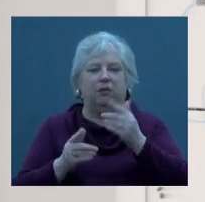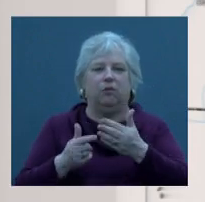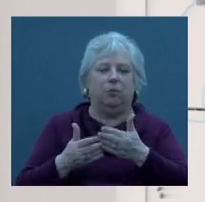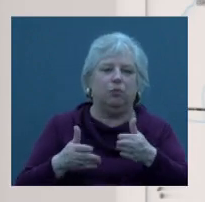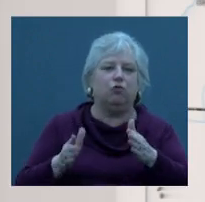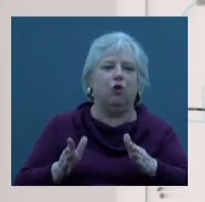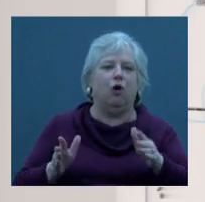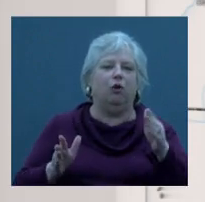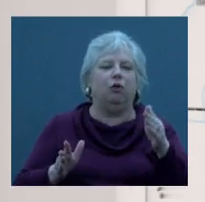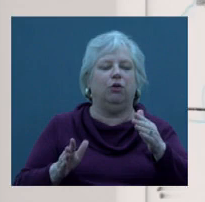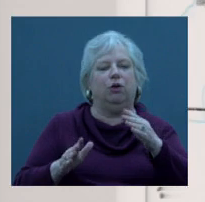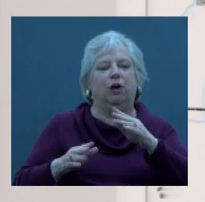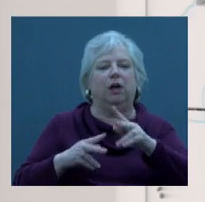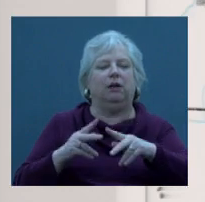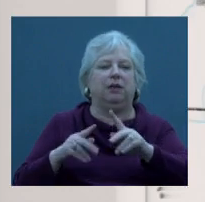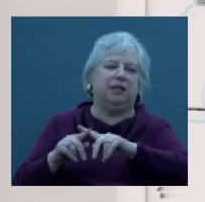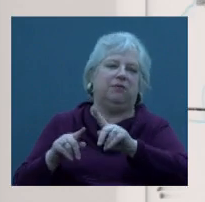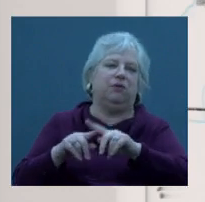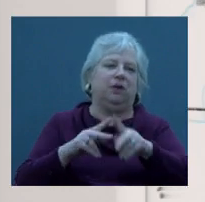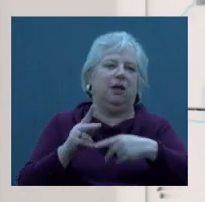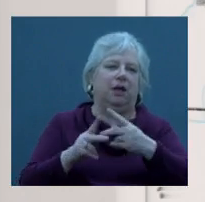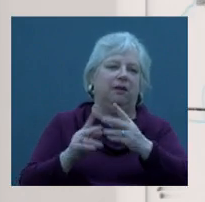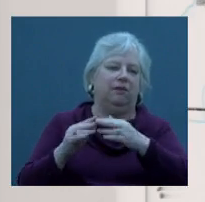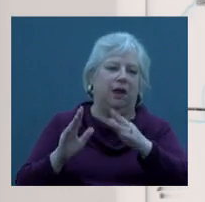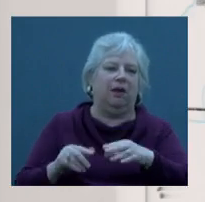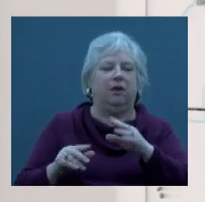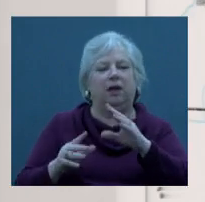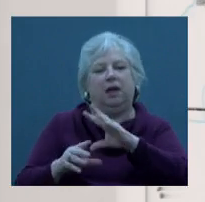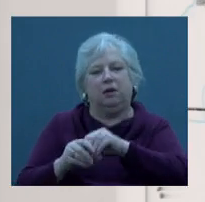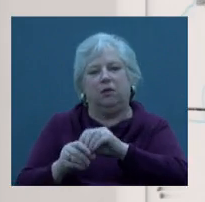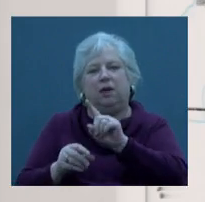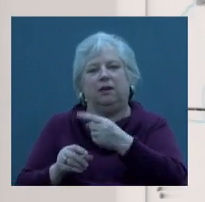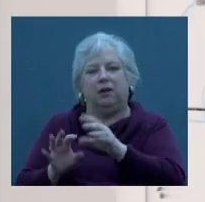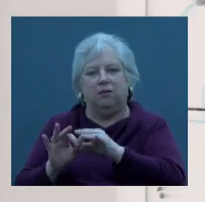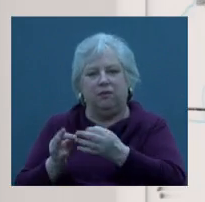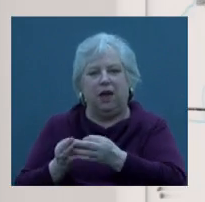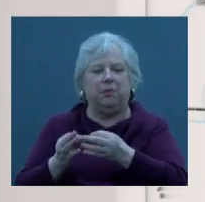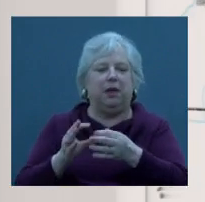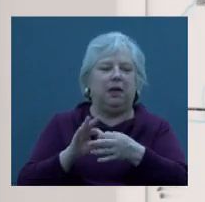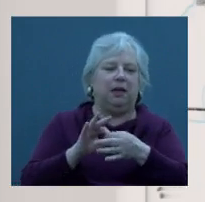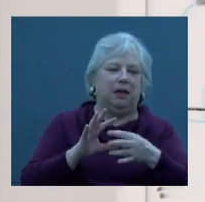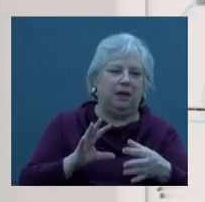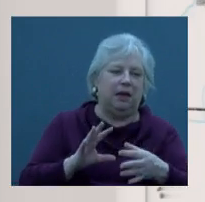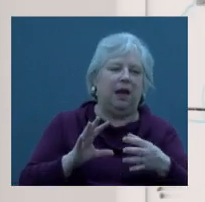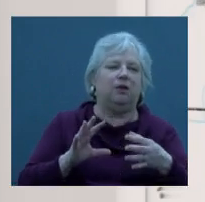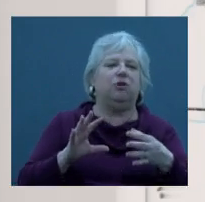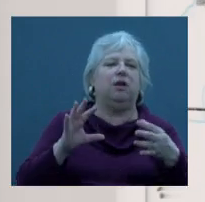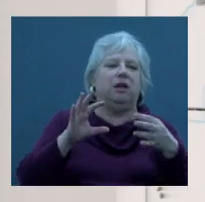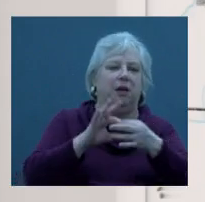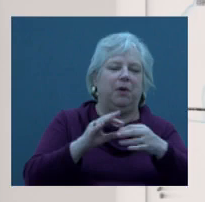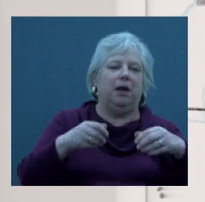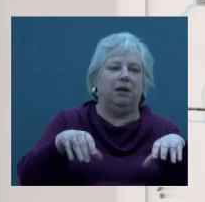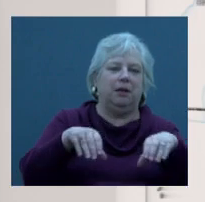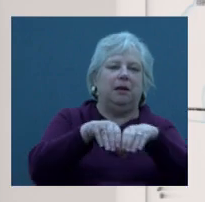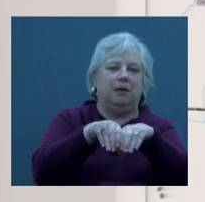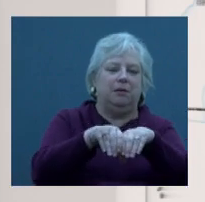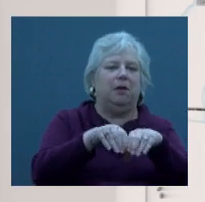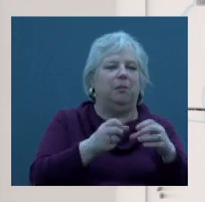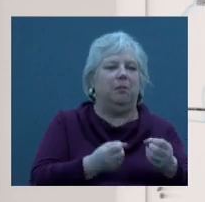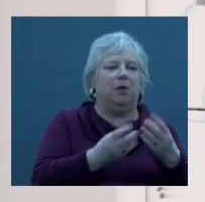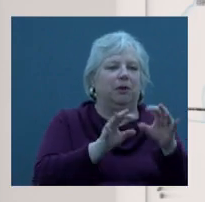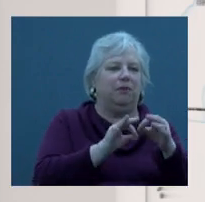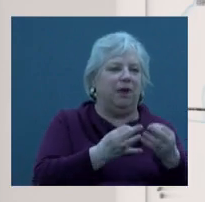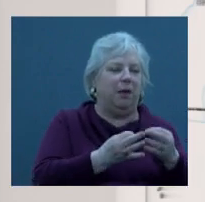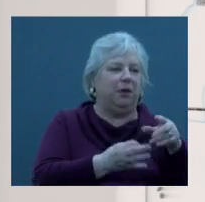broader range of housing types, which would include single-family, detached, single-family attached, duplex townhomes,